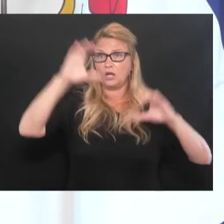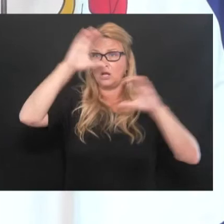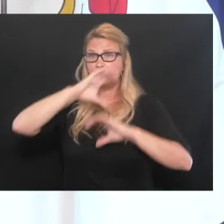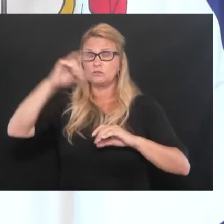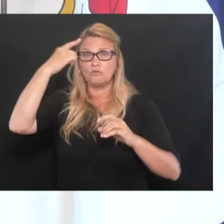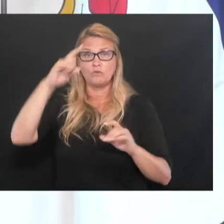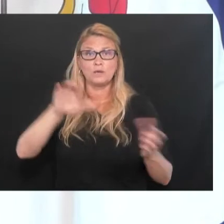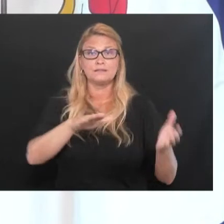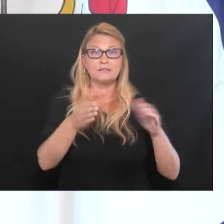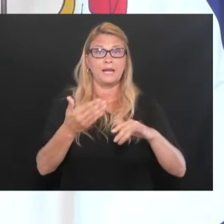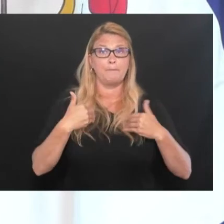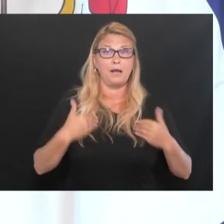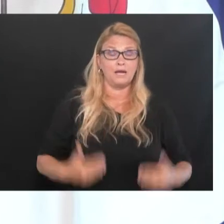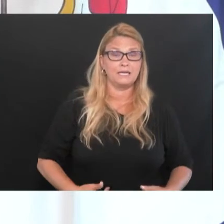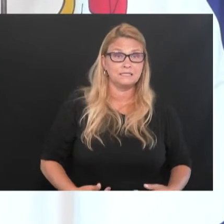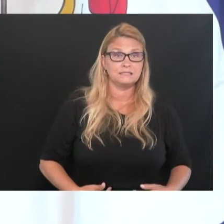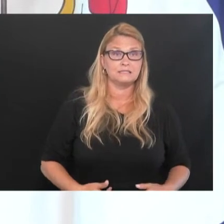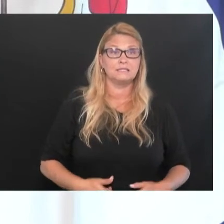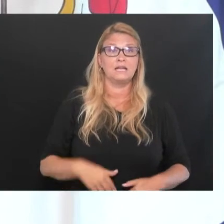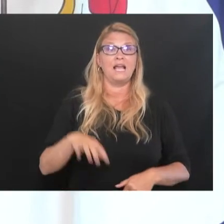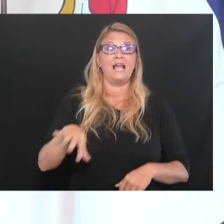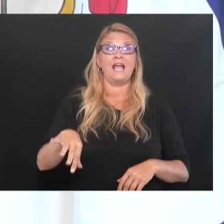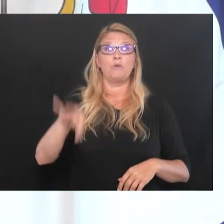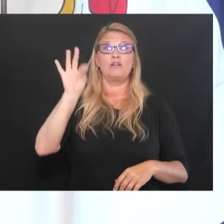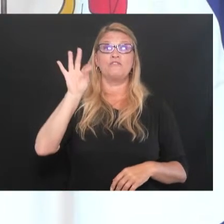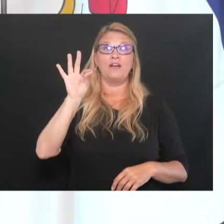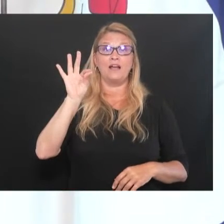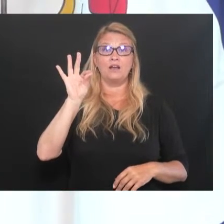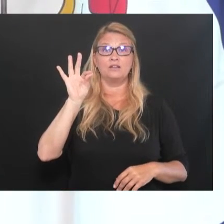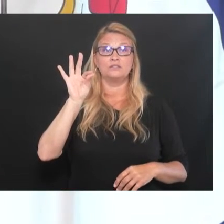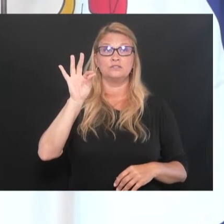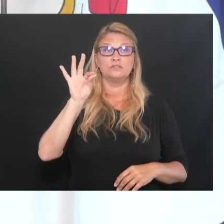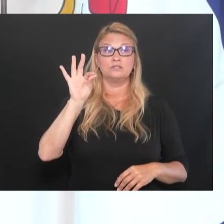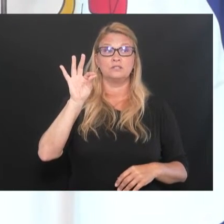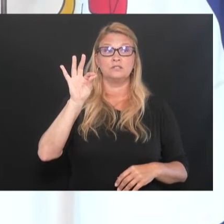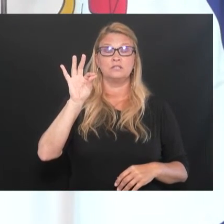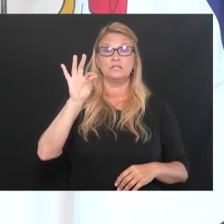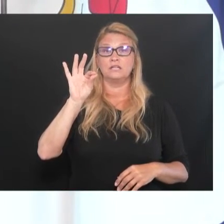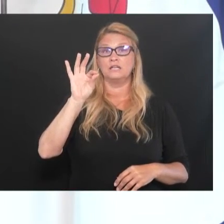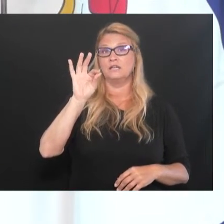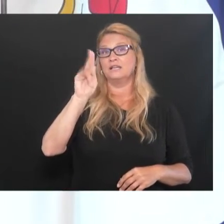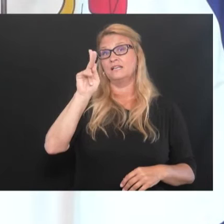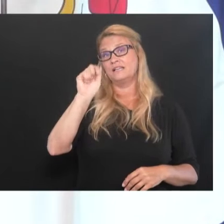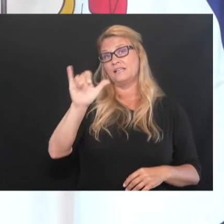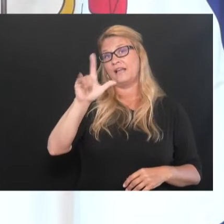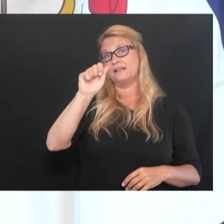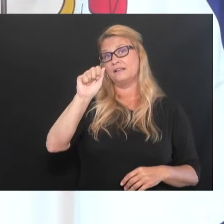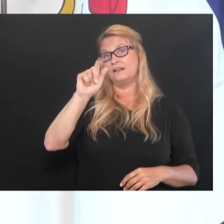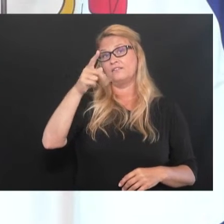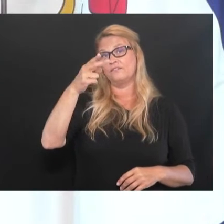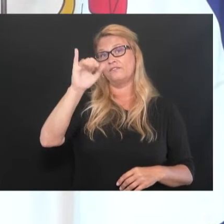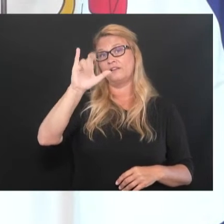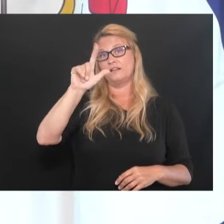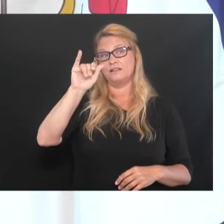and looked. And we finally found little Kayla Phillips,